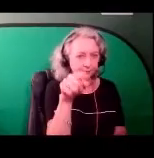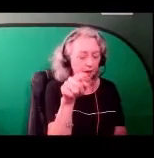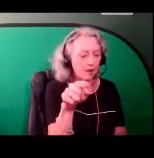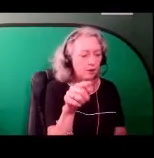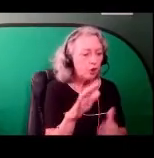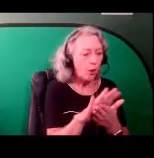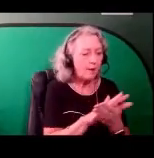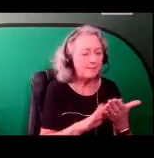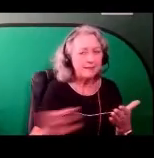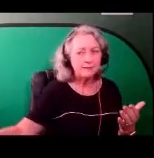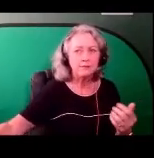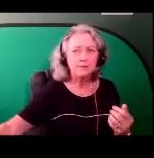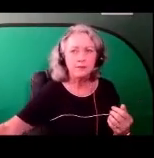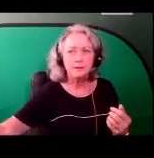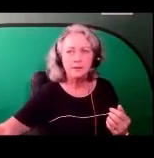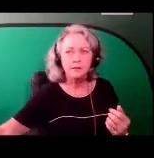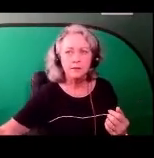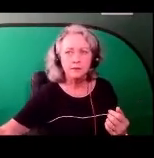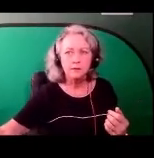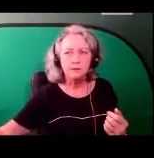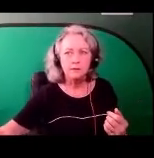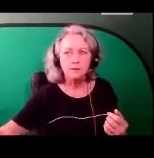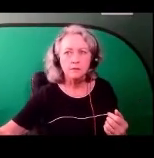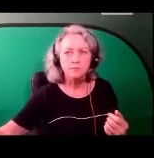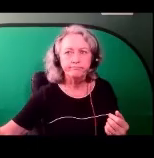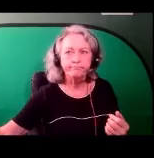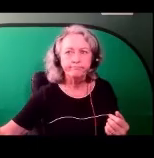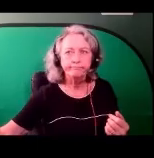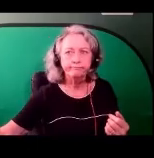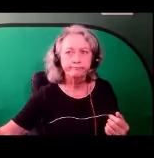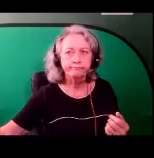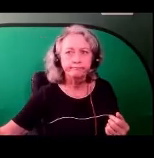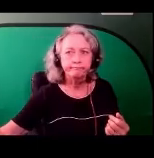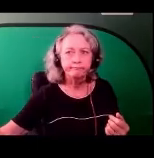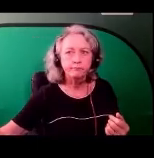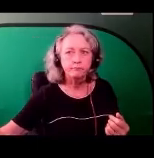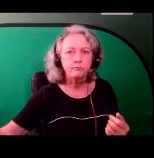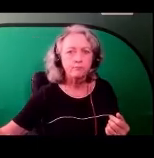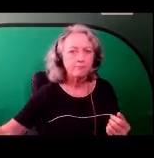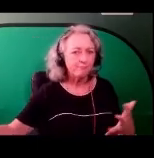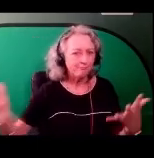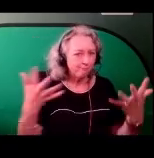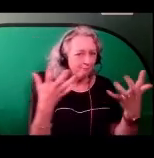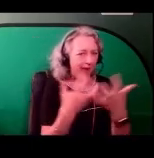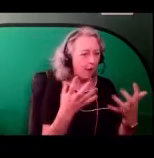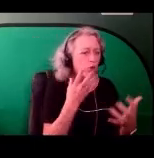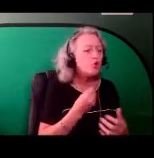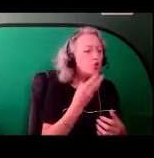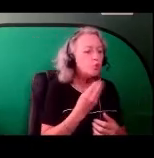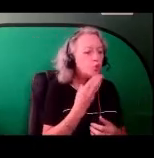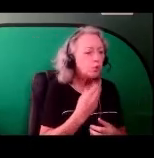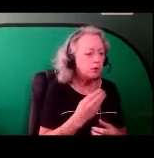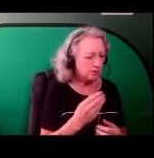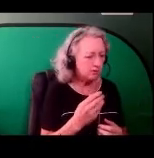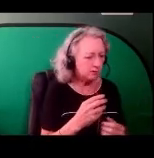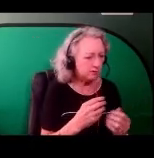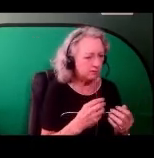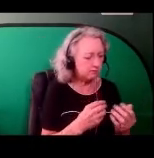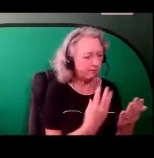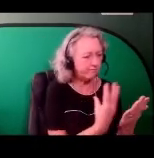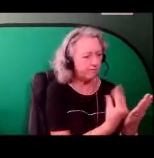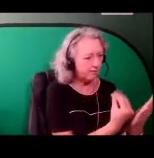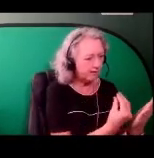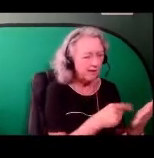So, how do we turn VoiceOver on and off? Well, the first way we can do it is by going